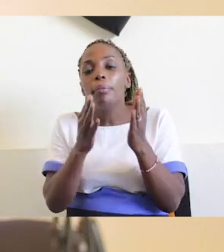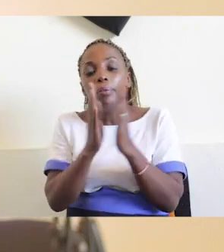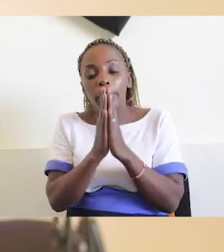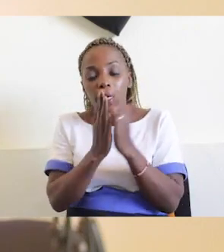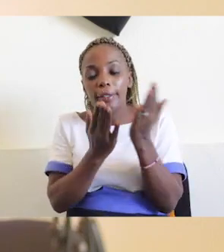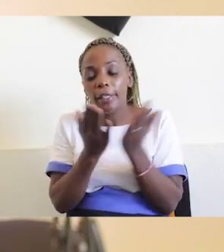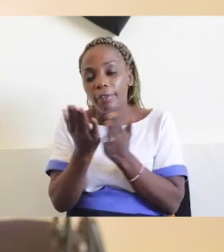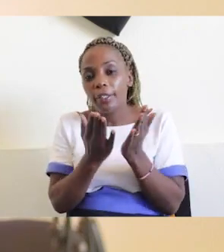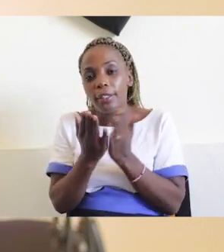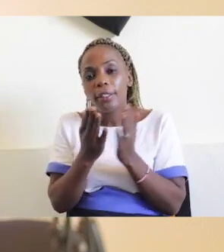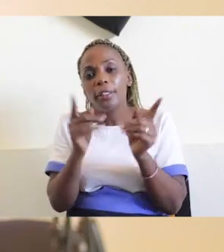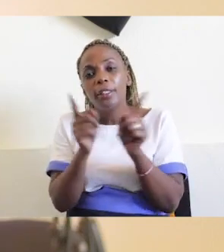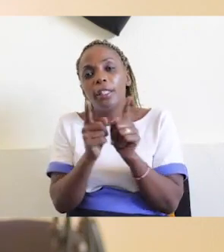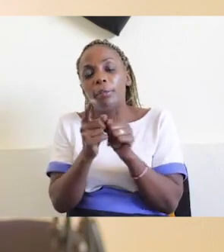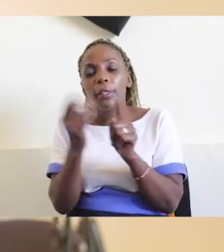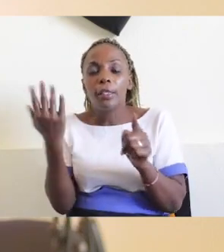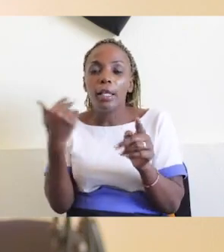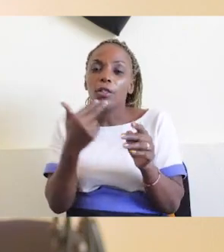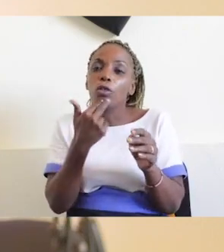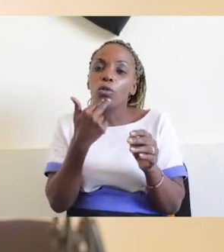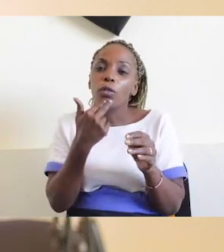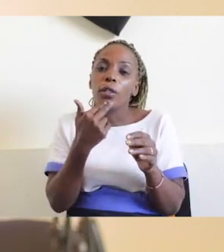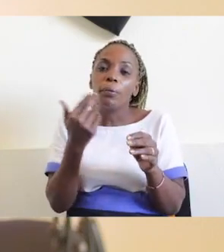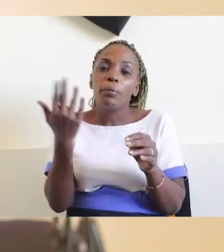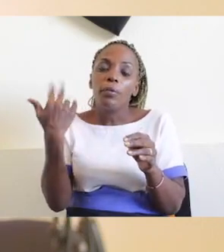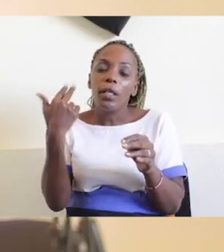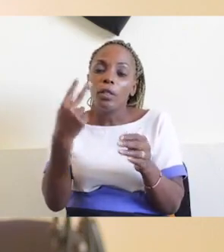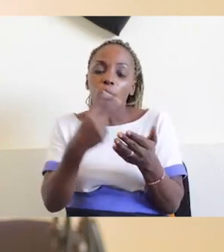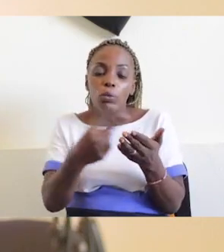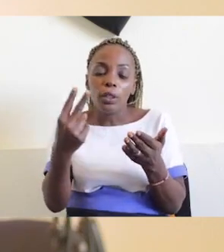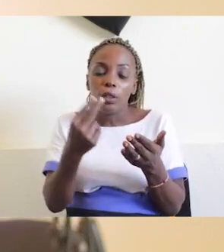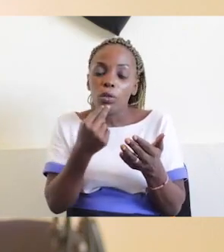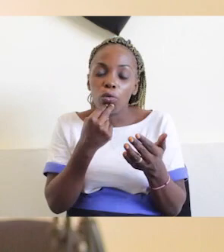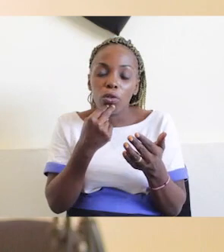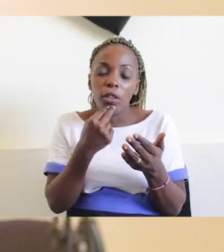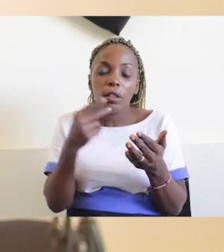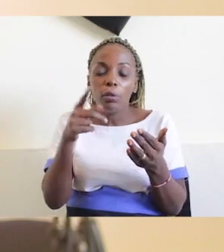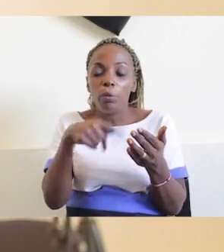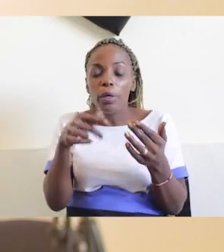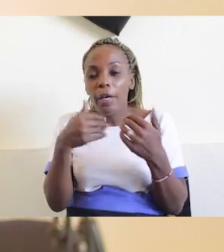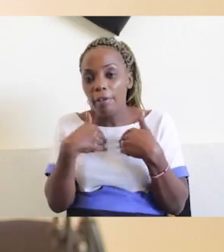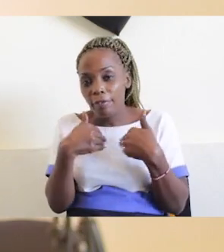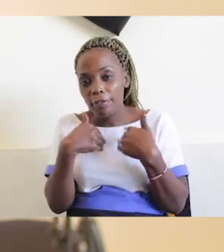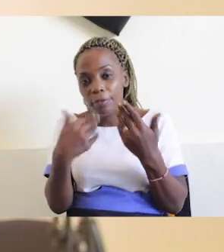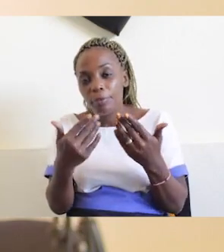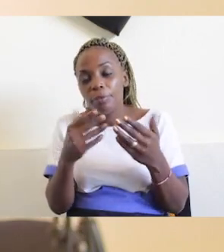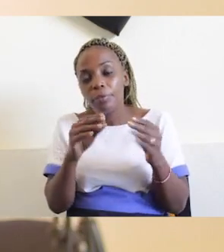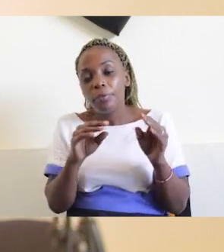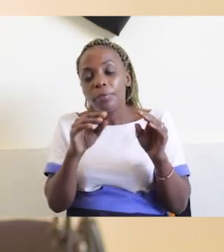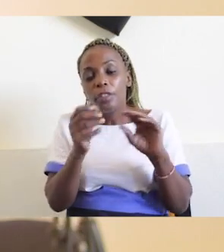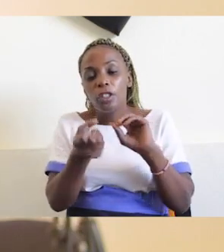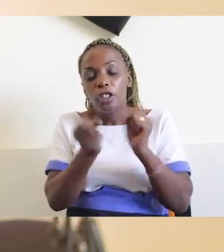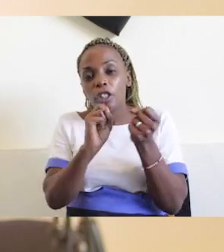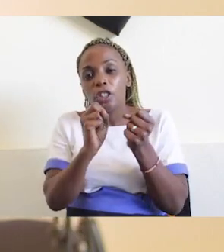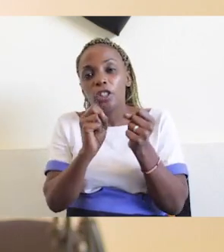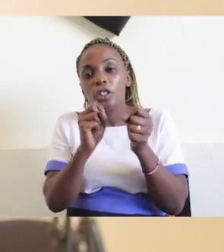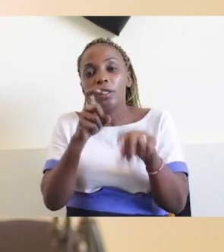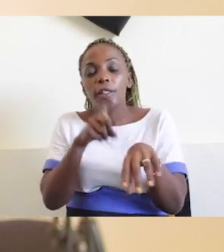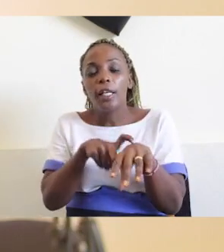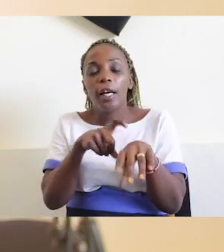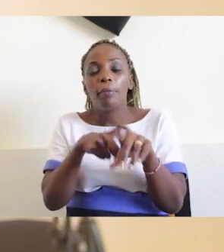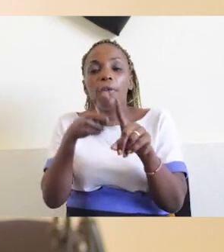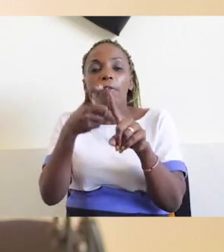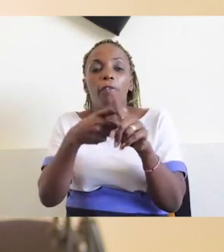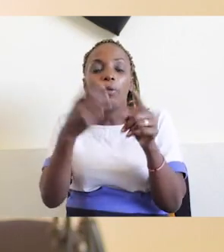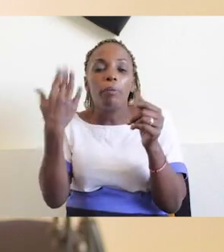prayer service. Just like last Tuesday, the last two weeks, we have shifted our prayer service from